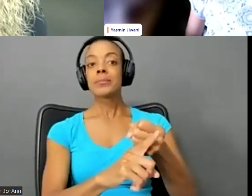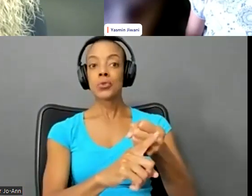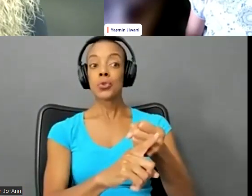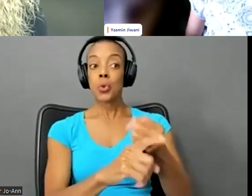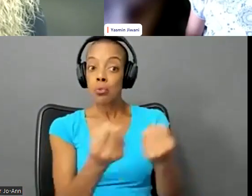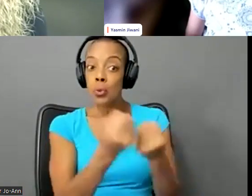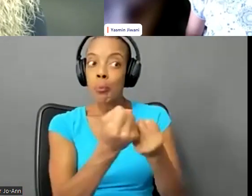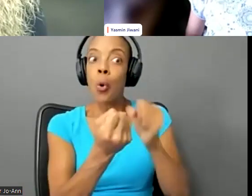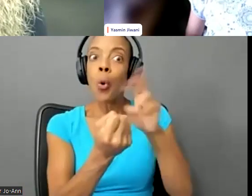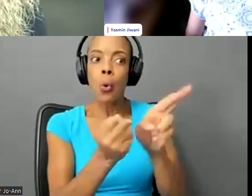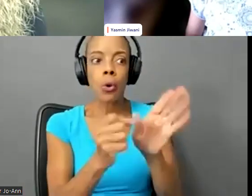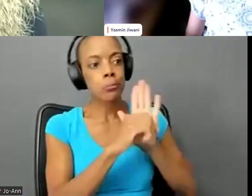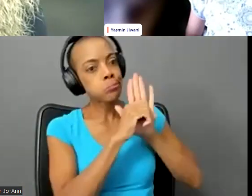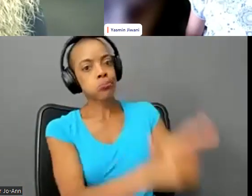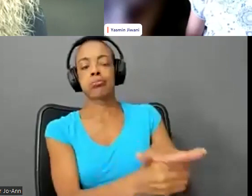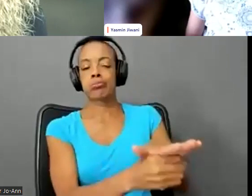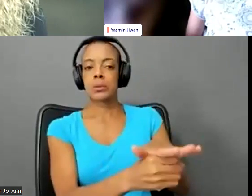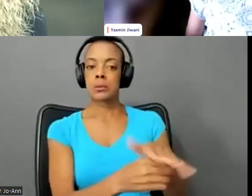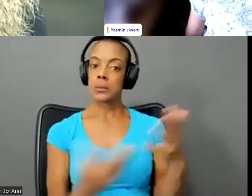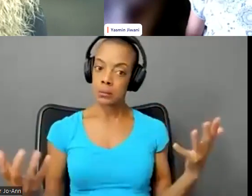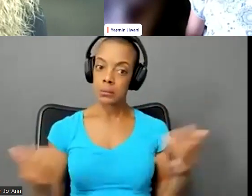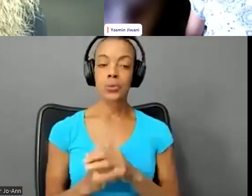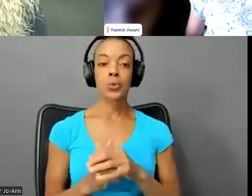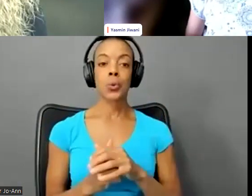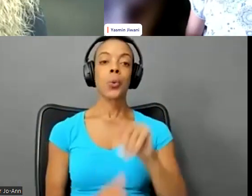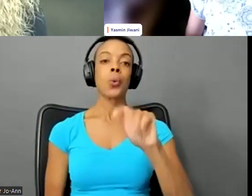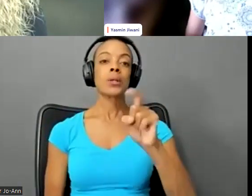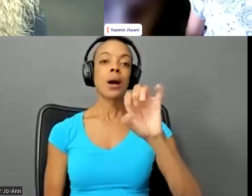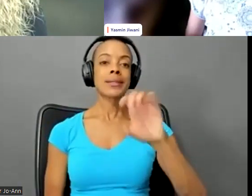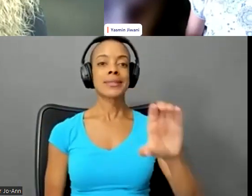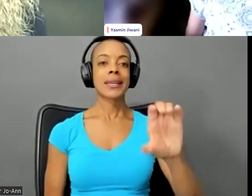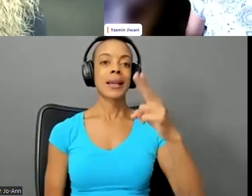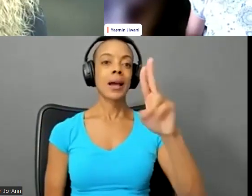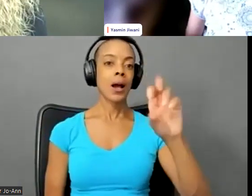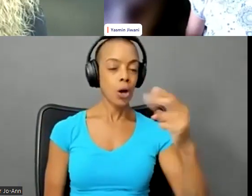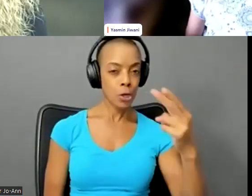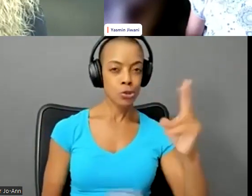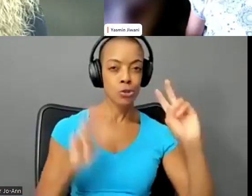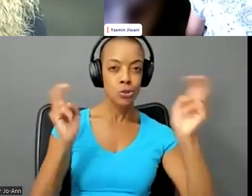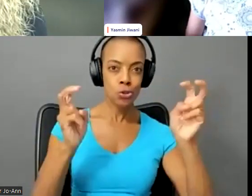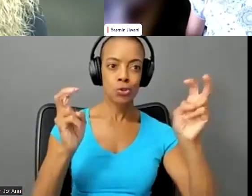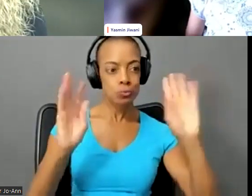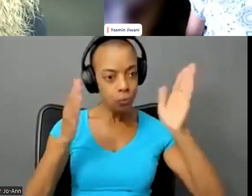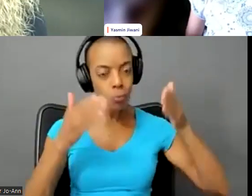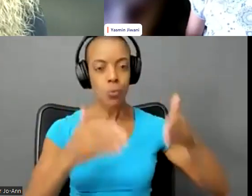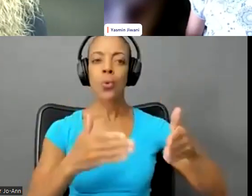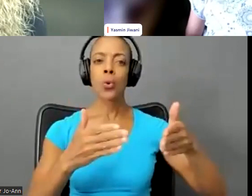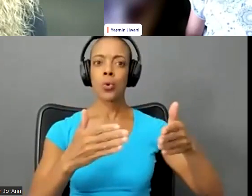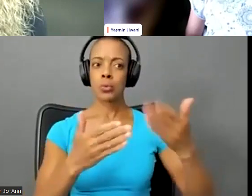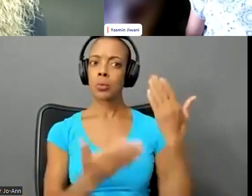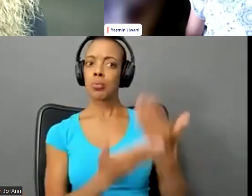So our Toxic Hush initiative is aimed at drawing attention to that discrepancy